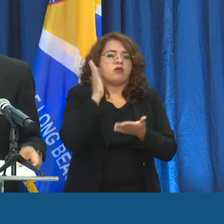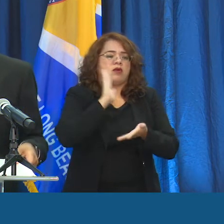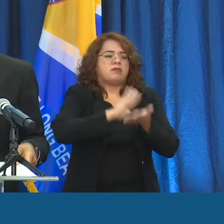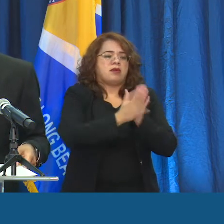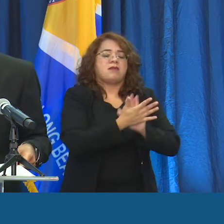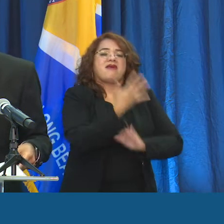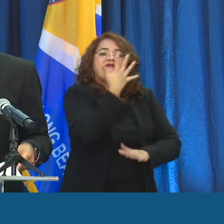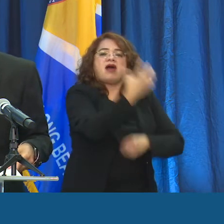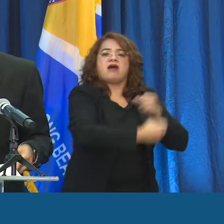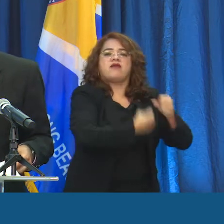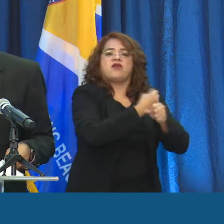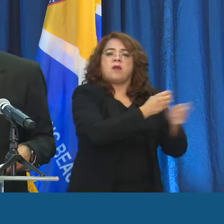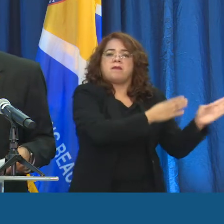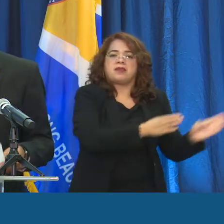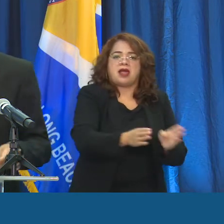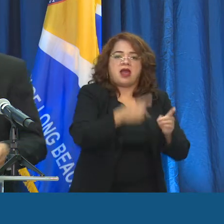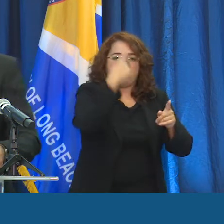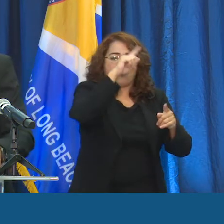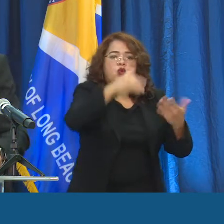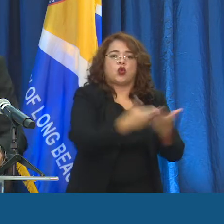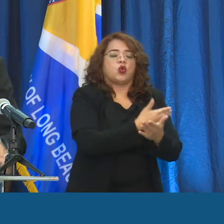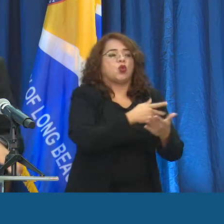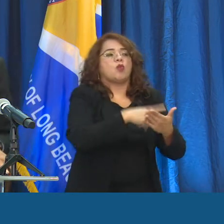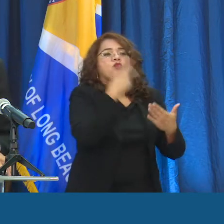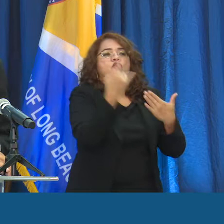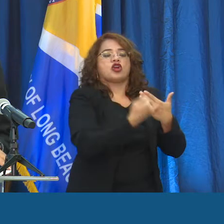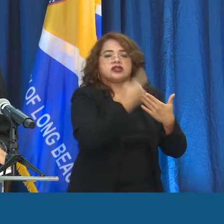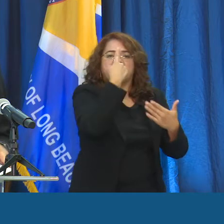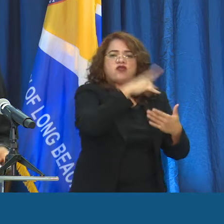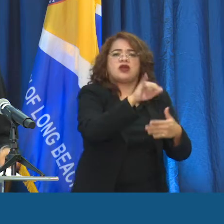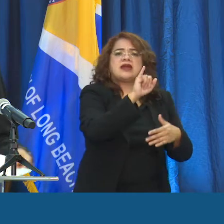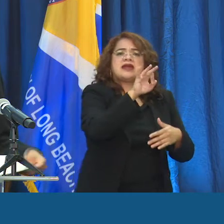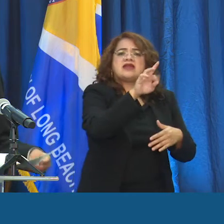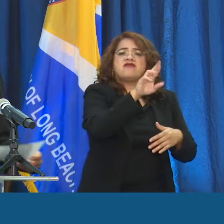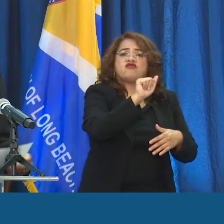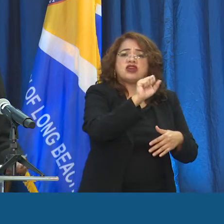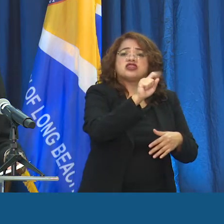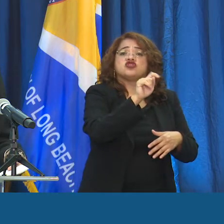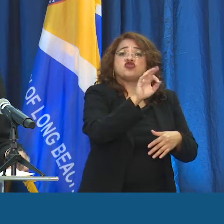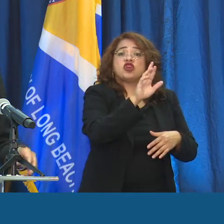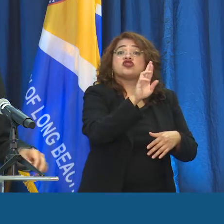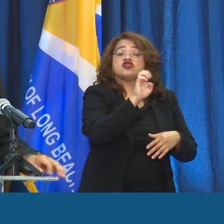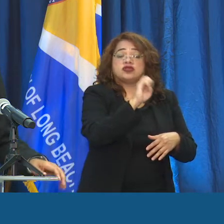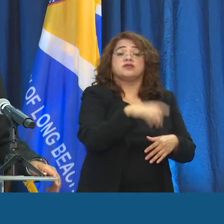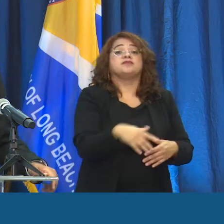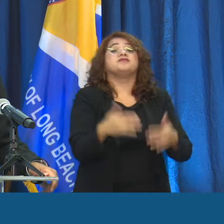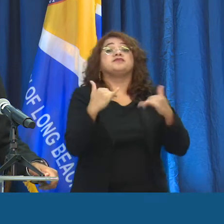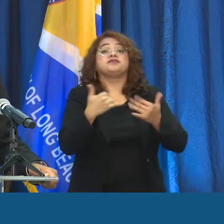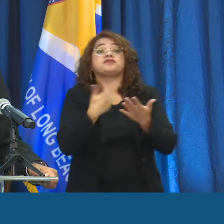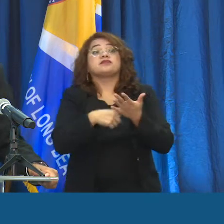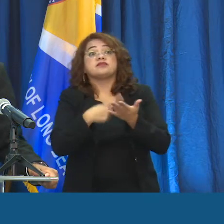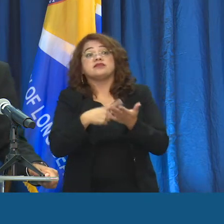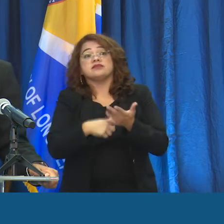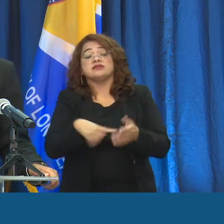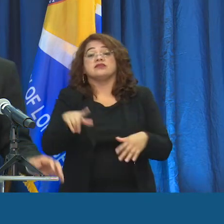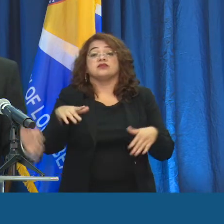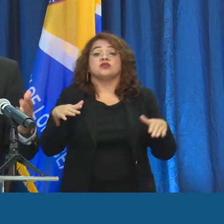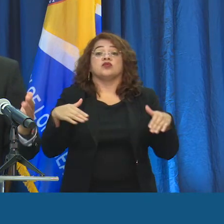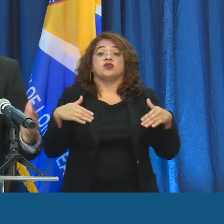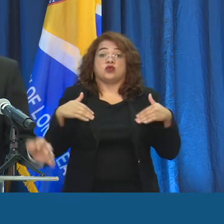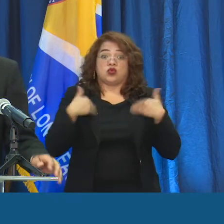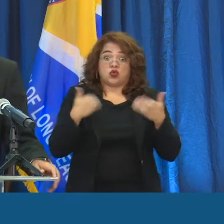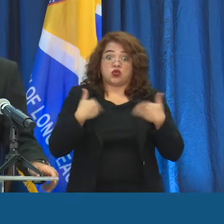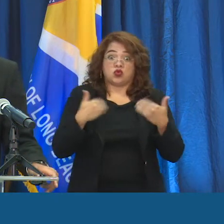In addition, we have some additional recommendations around arts and culture, libraries, and youth sports. Because